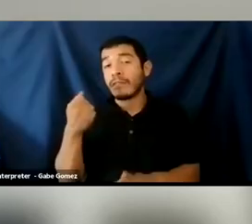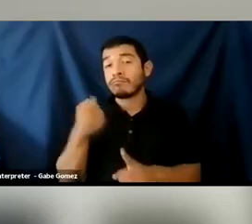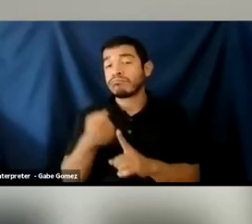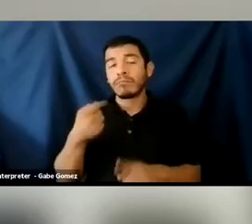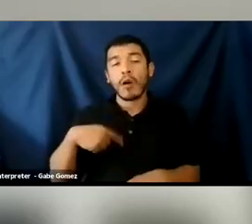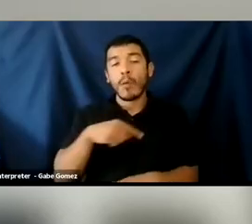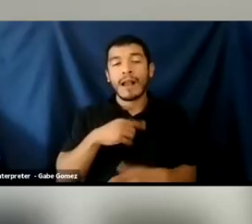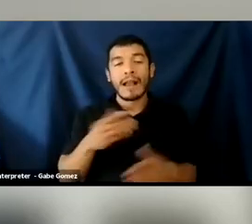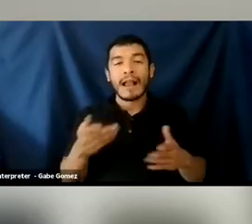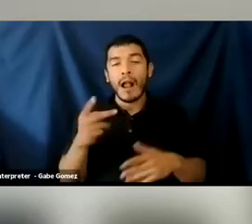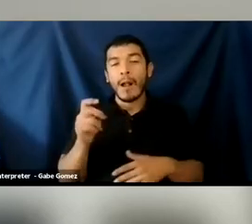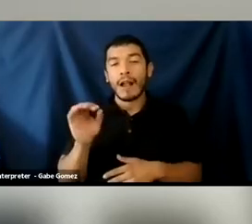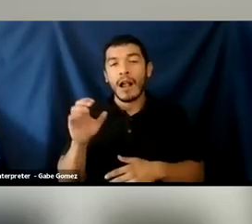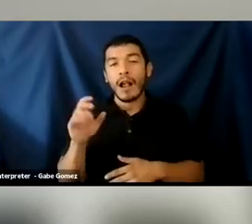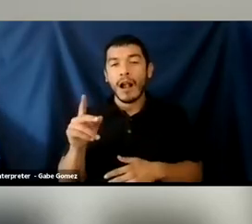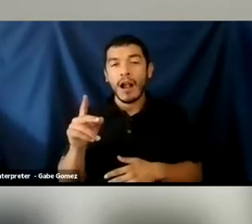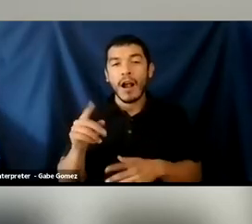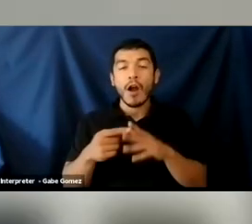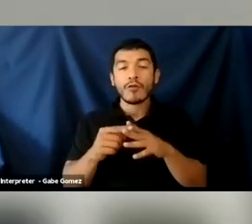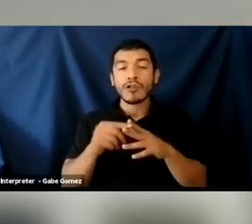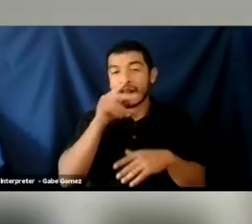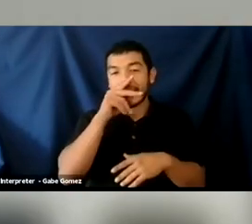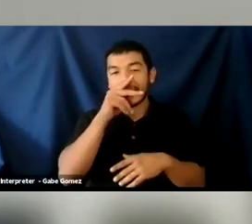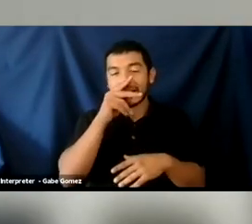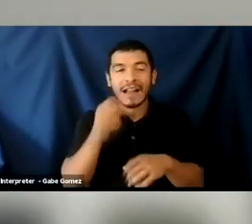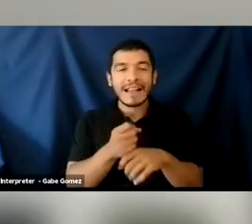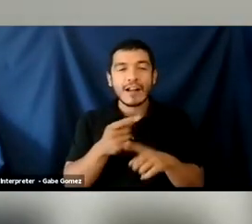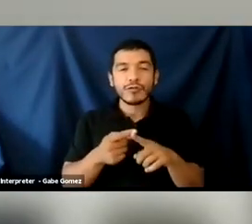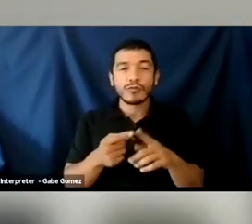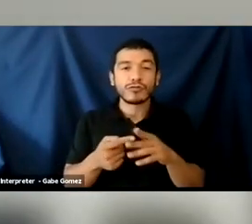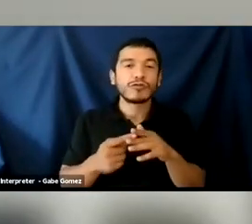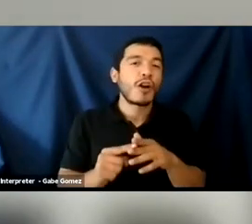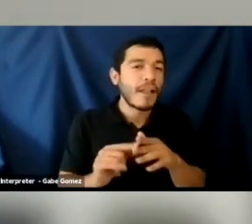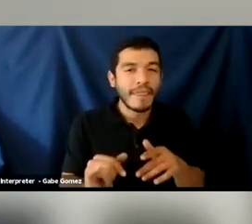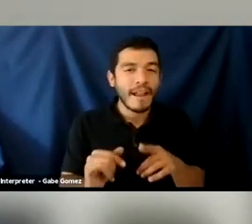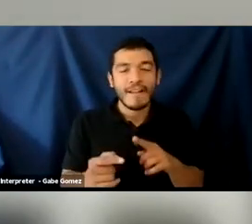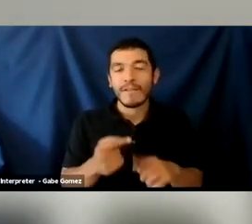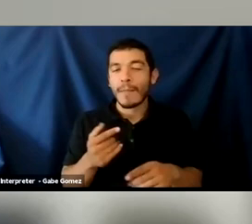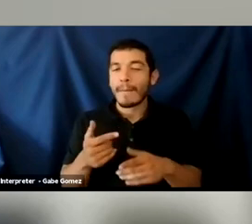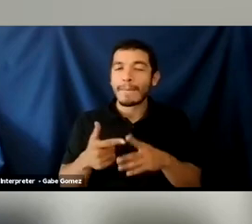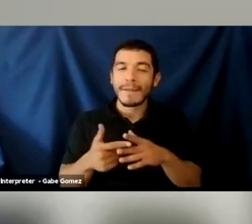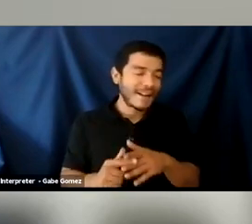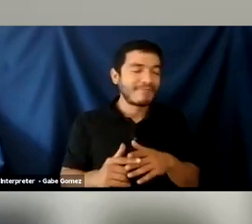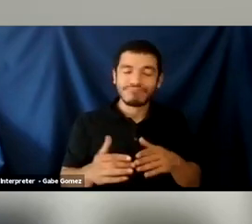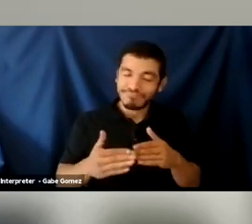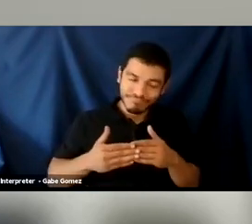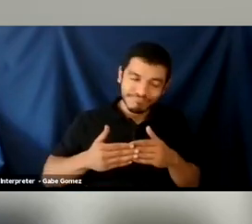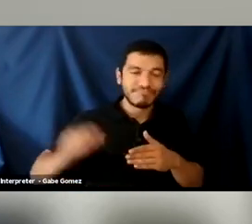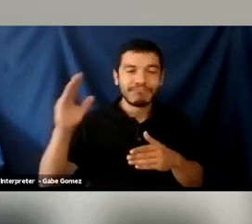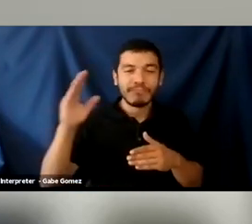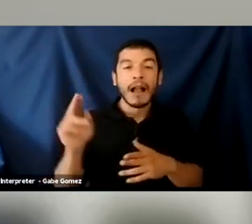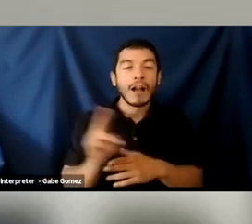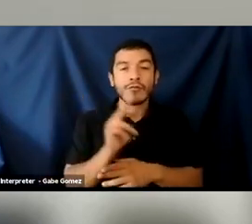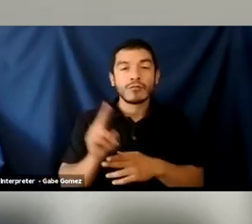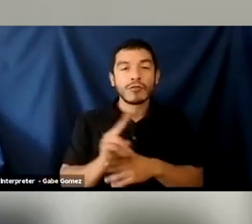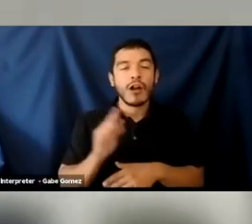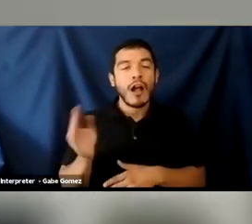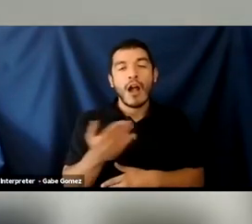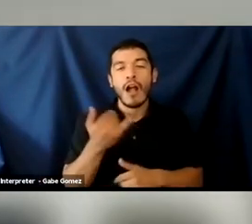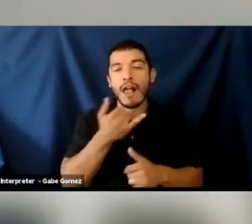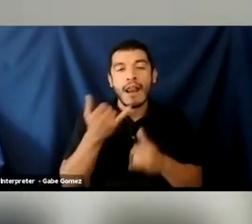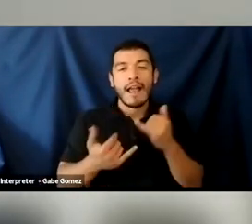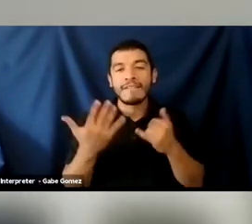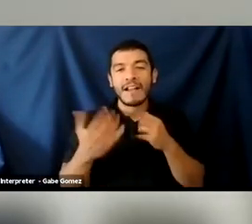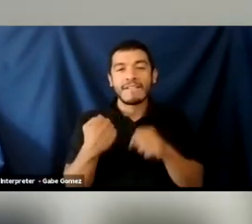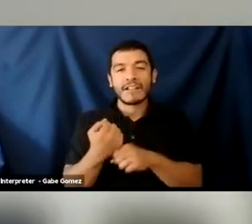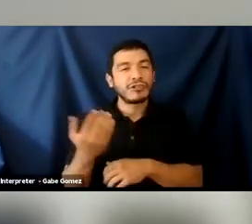at Peacock Original Kids get to push that right from the gate and use these last